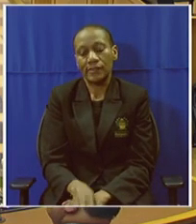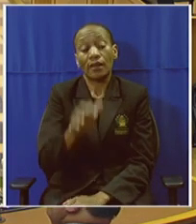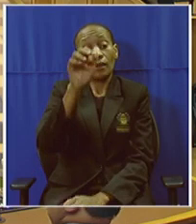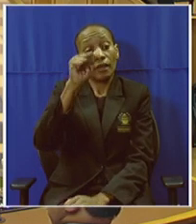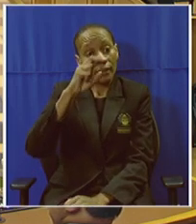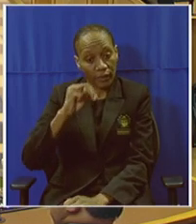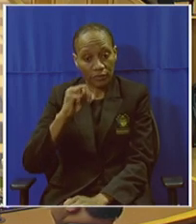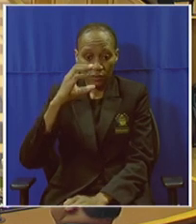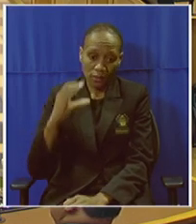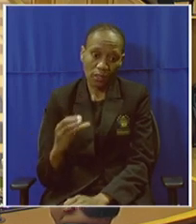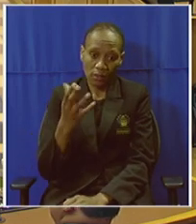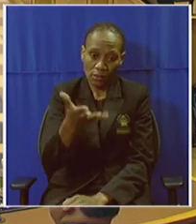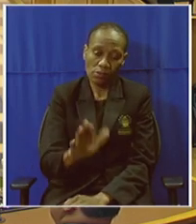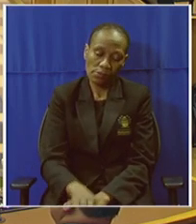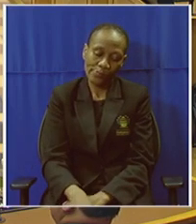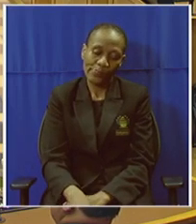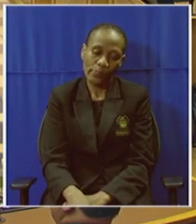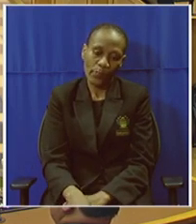ANC.